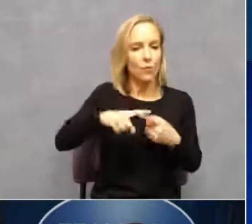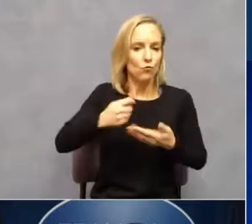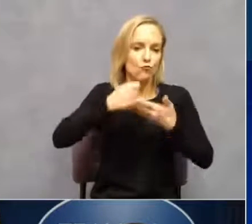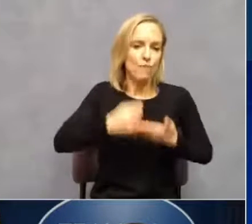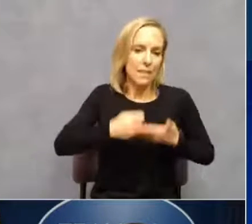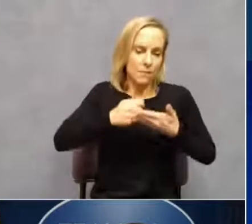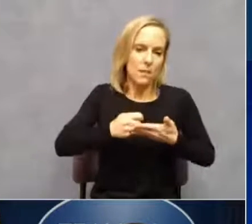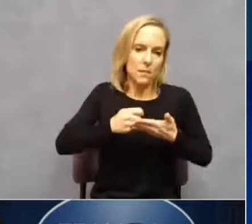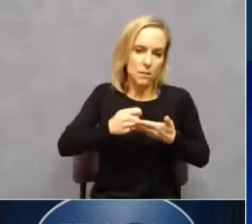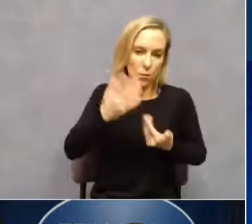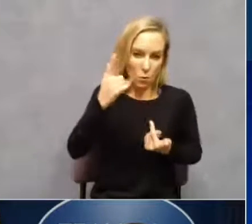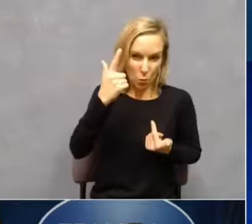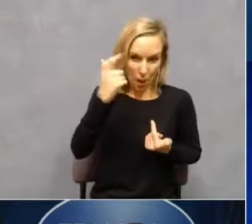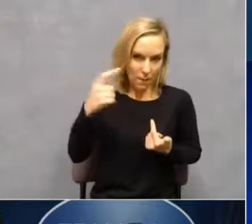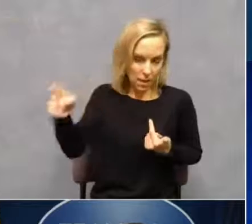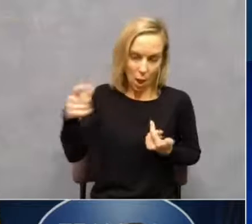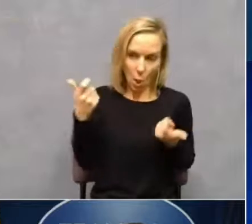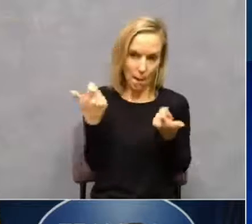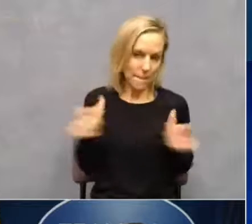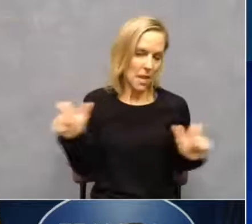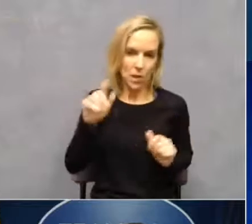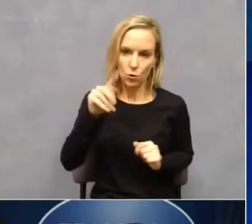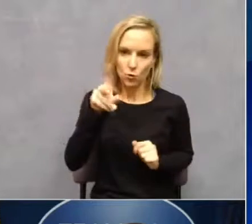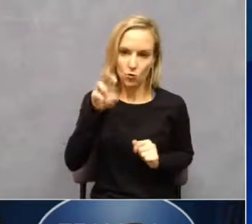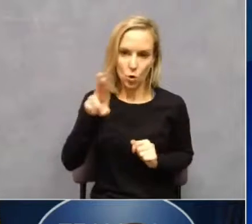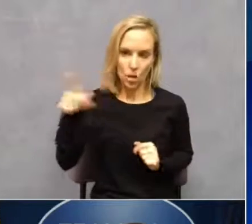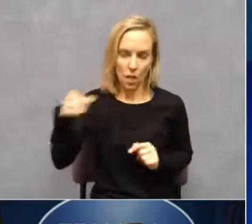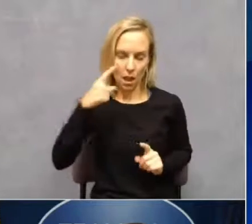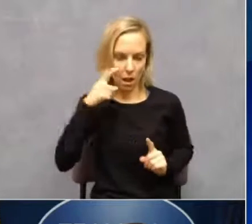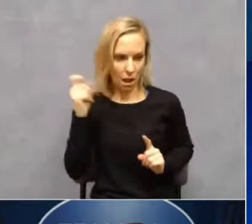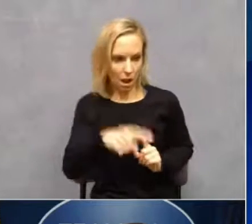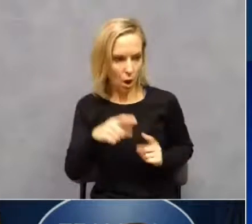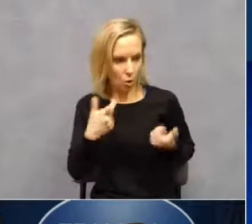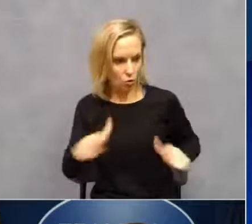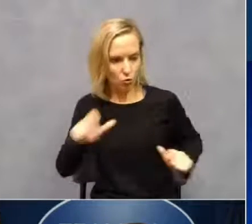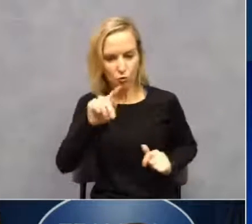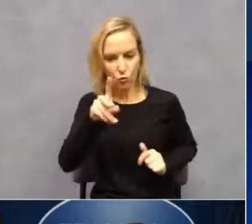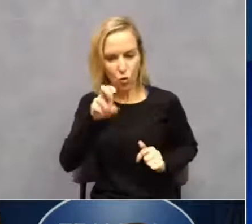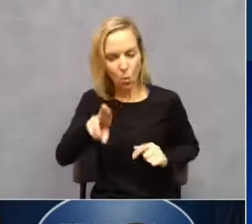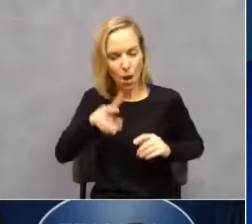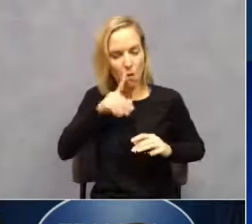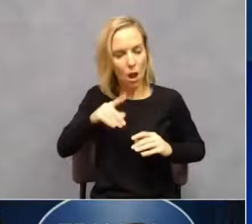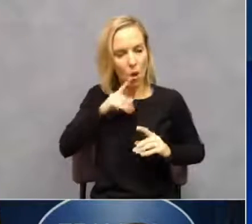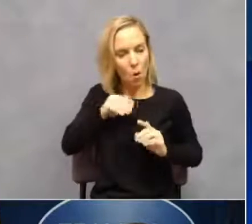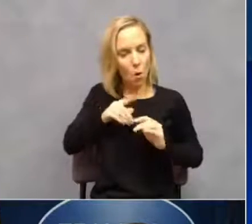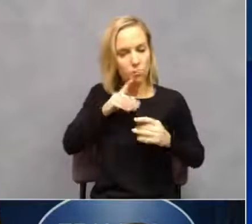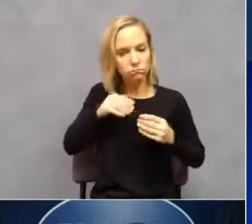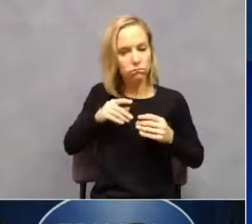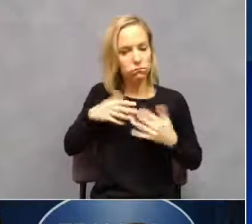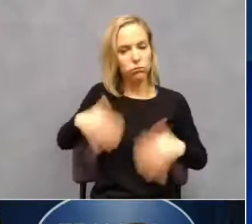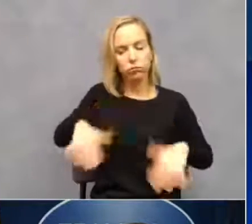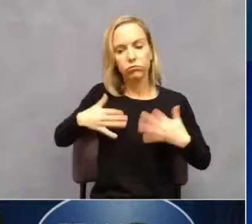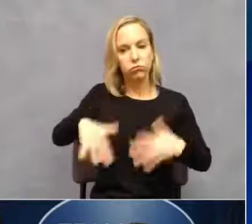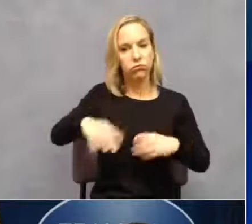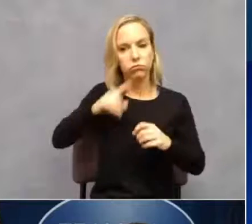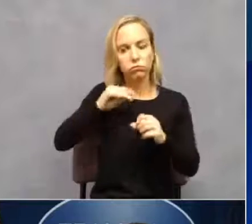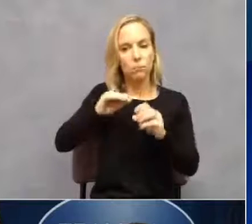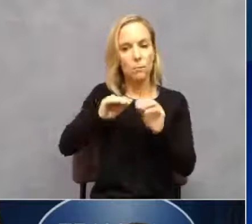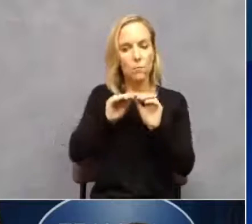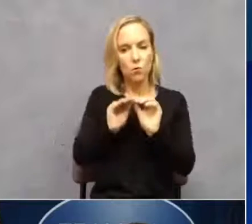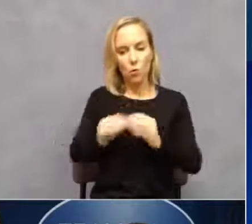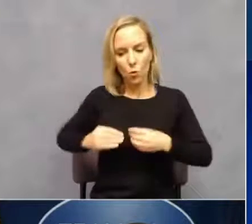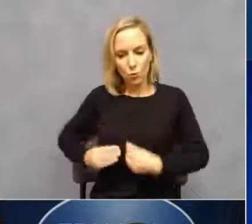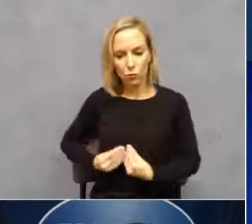one of the largest tumors they saw, and it was invasive, but just shy of having to have